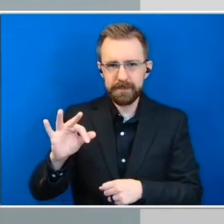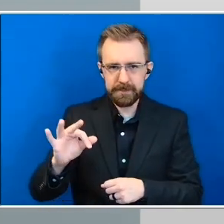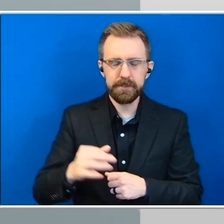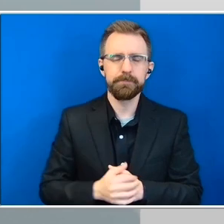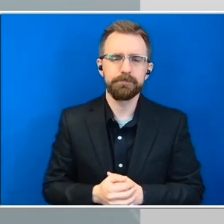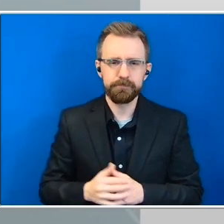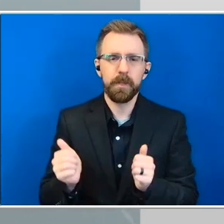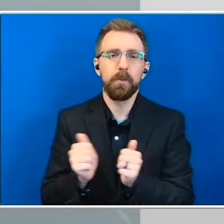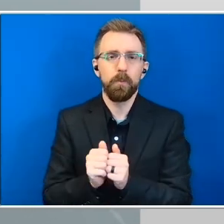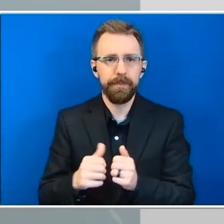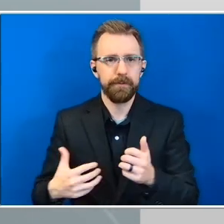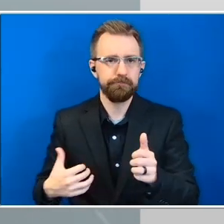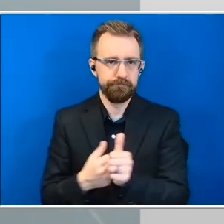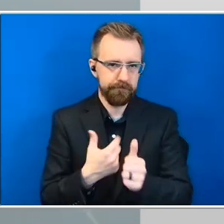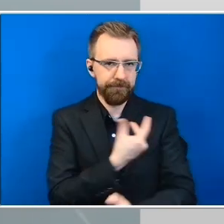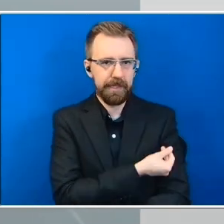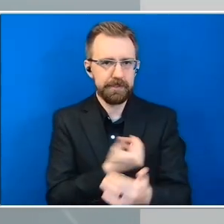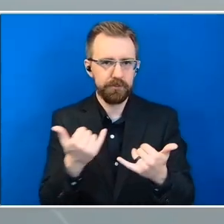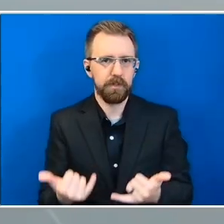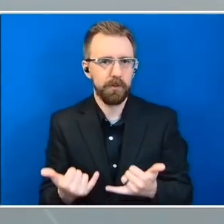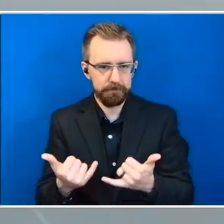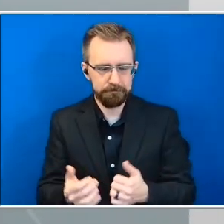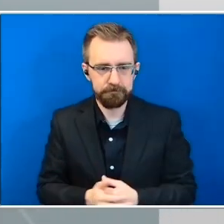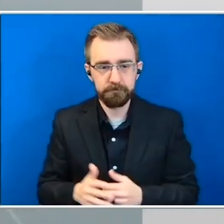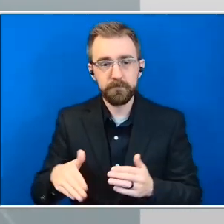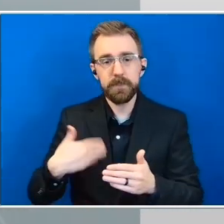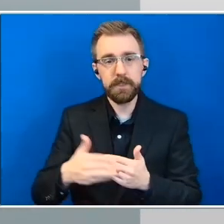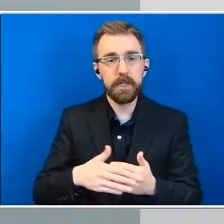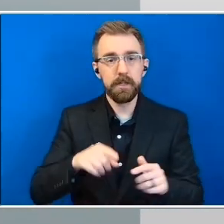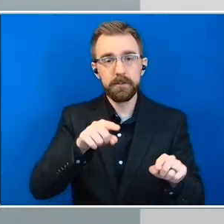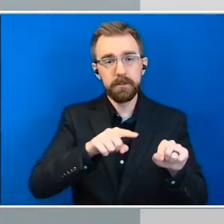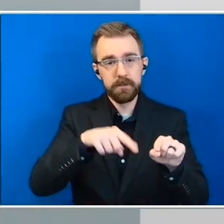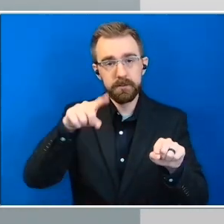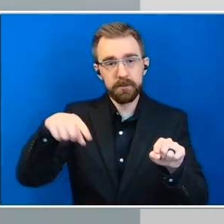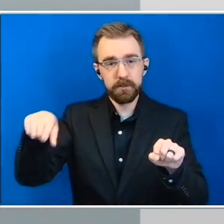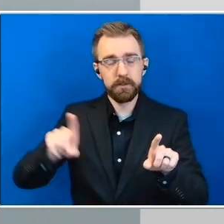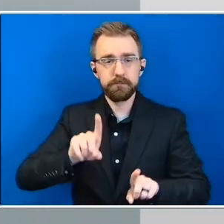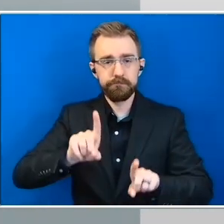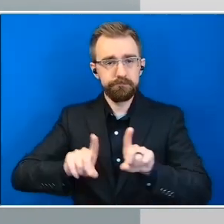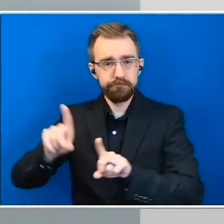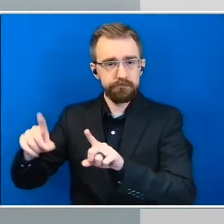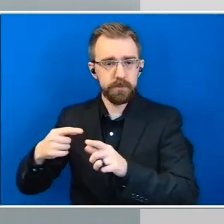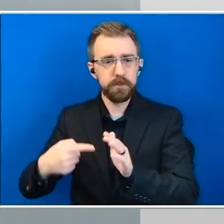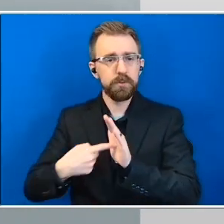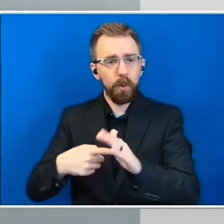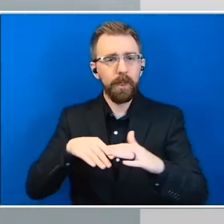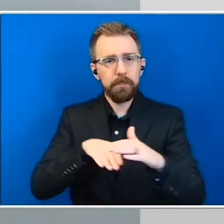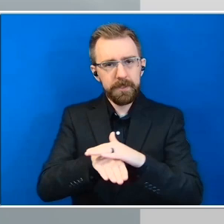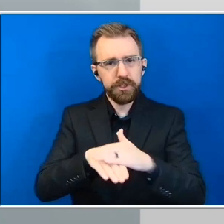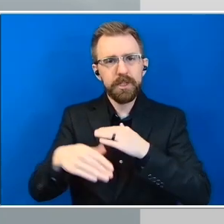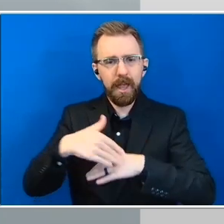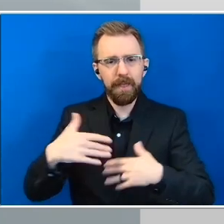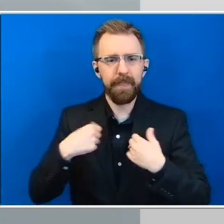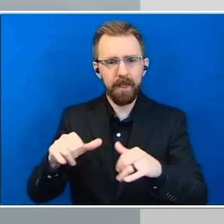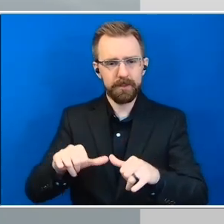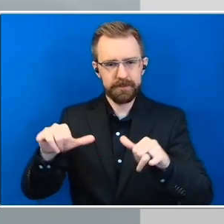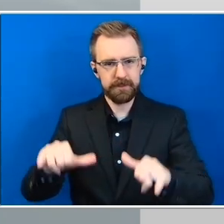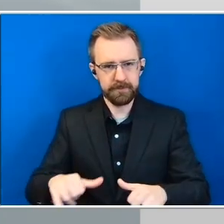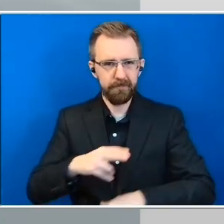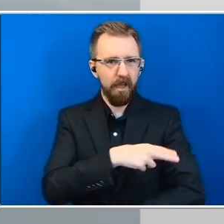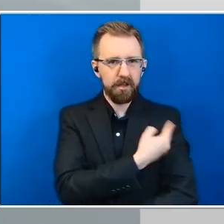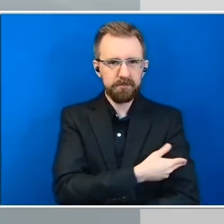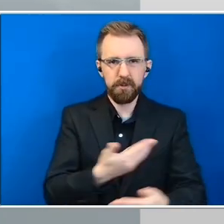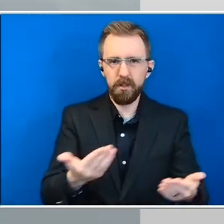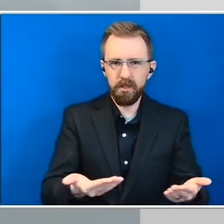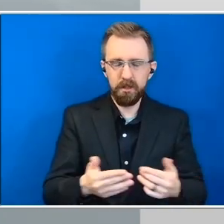vaccine right now. The next graph shows overall admissions here at the health system at the hospital. In last week, no